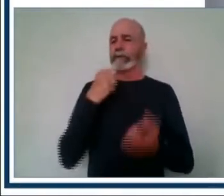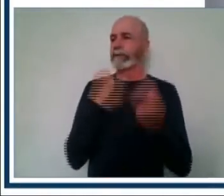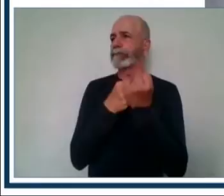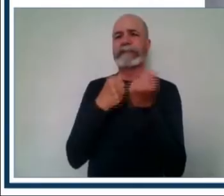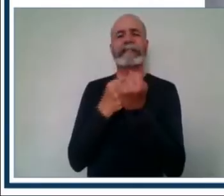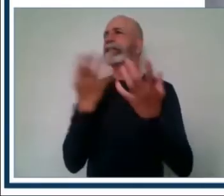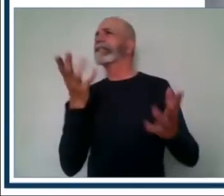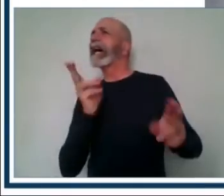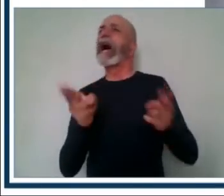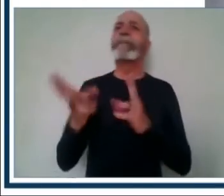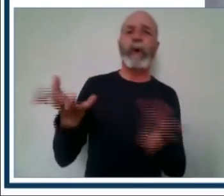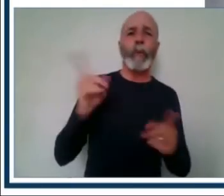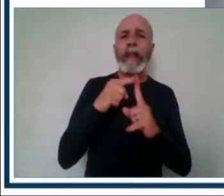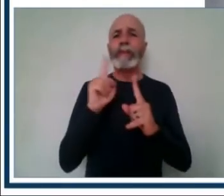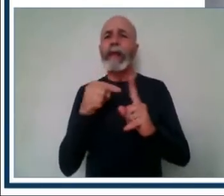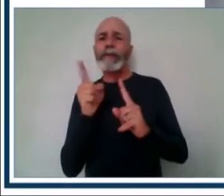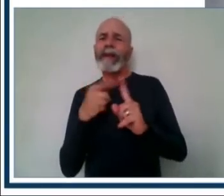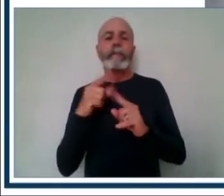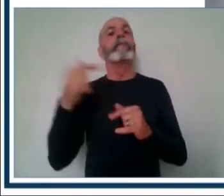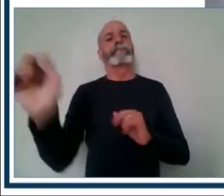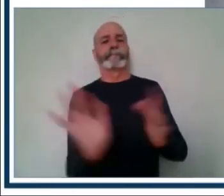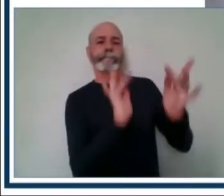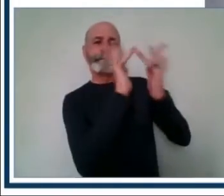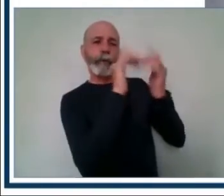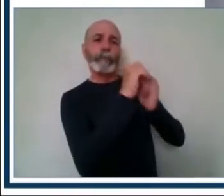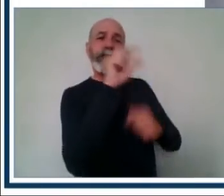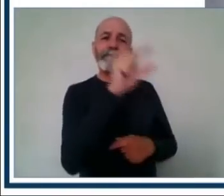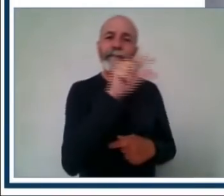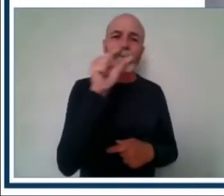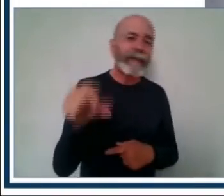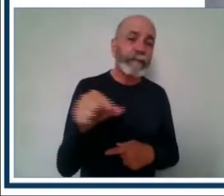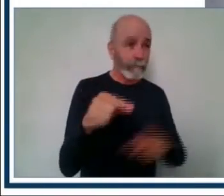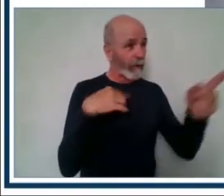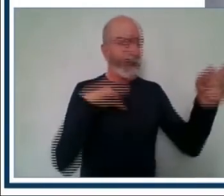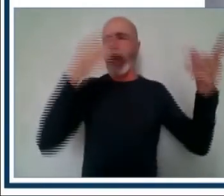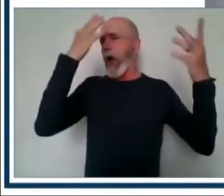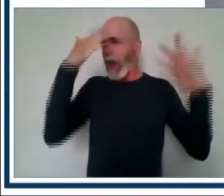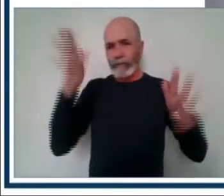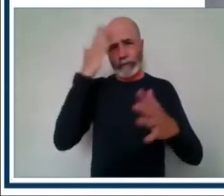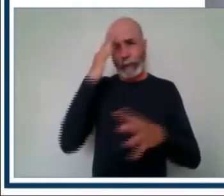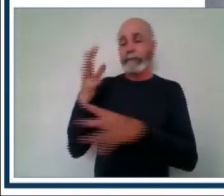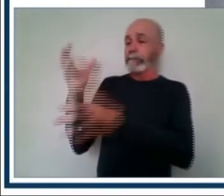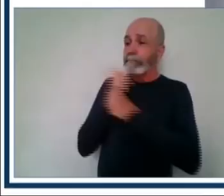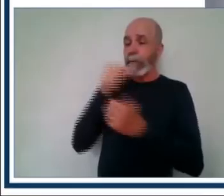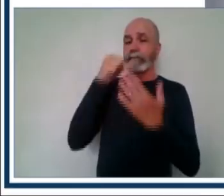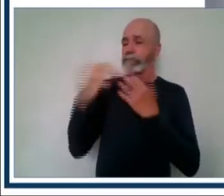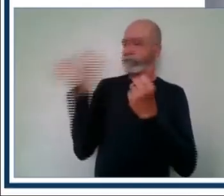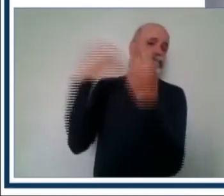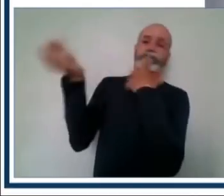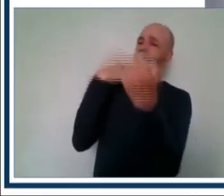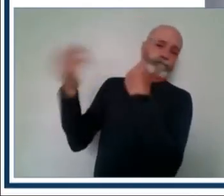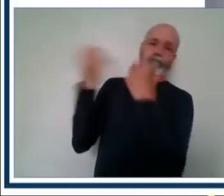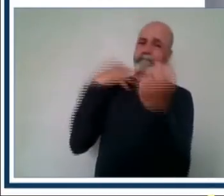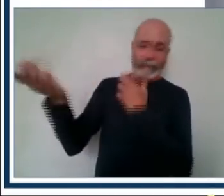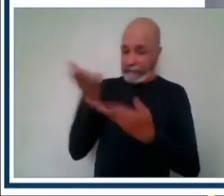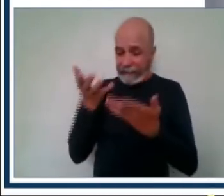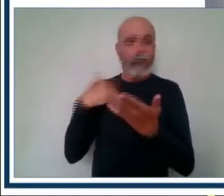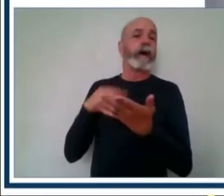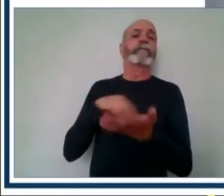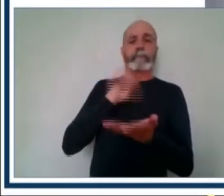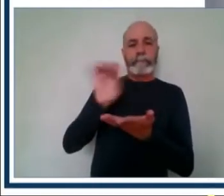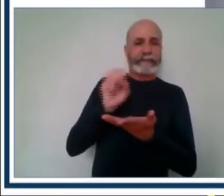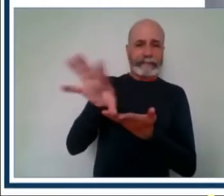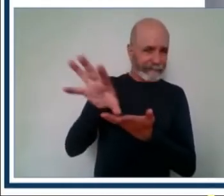and I know I've received letters, and I can appreciate that. We're working really hard to find how we can get supports